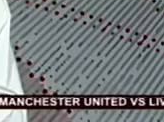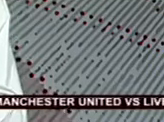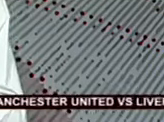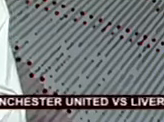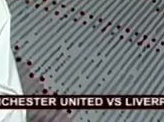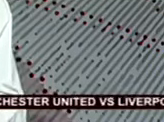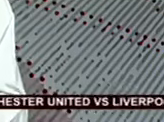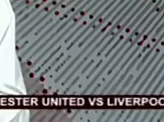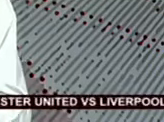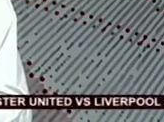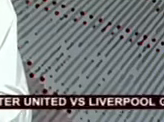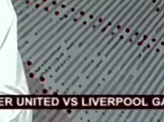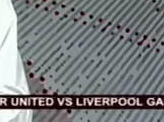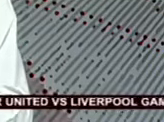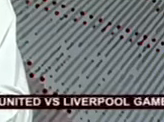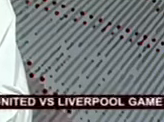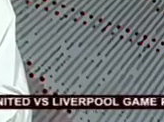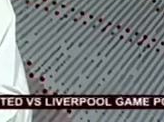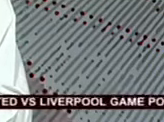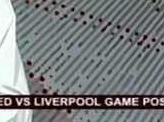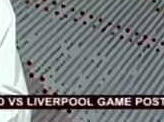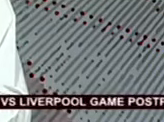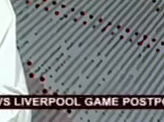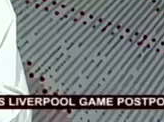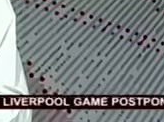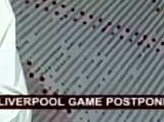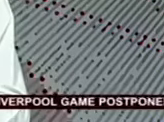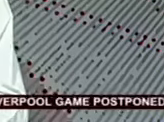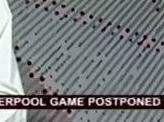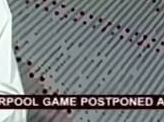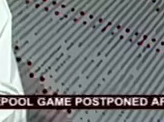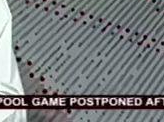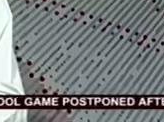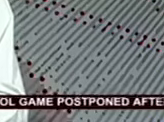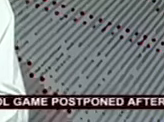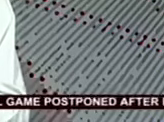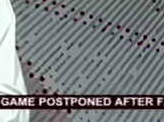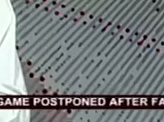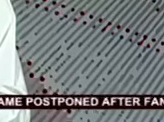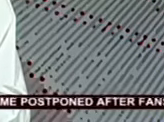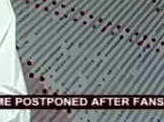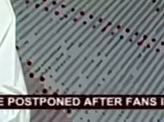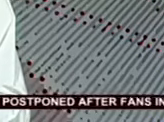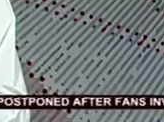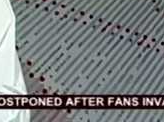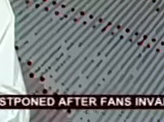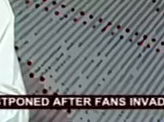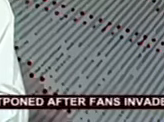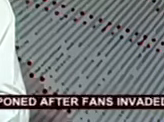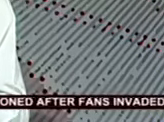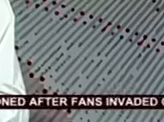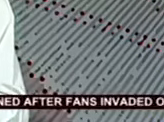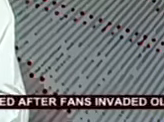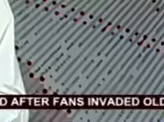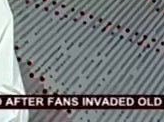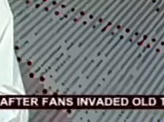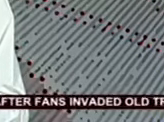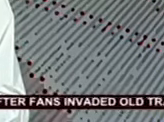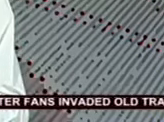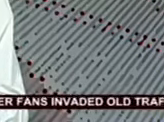nyin ako nyanyin ka kinimandi banko nyin kanja alin sen la moy nun kadi jatu jallo la e kibaro la nyin bunda nyin to